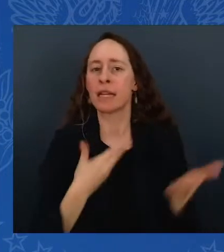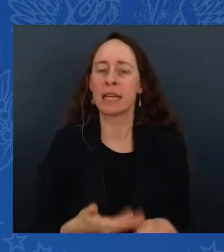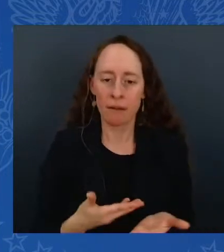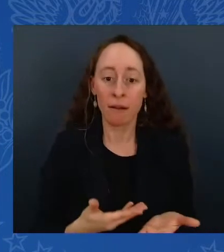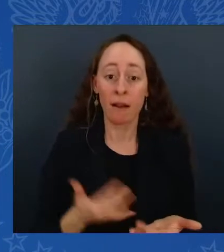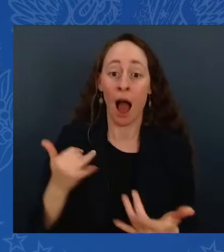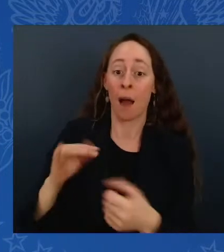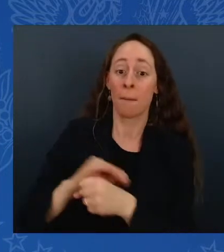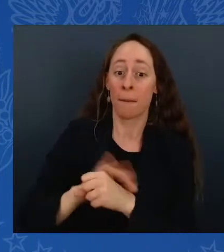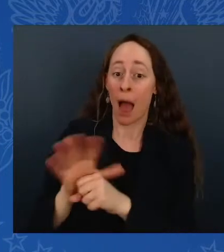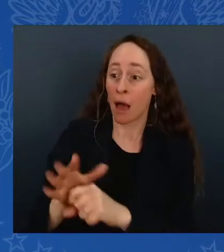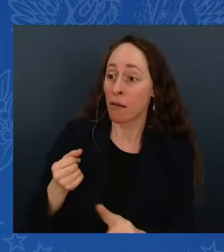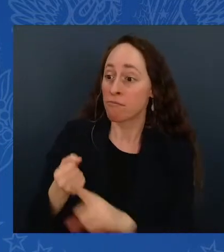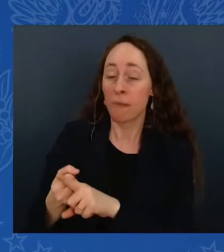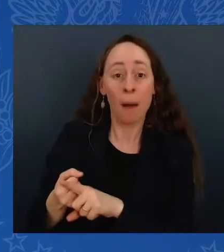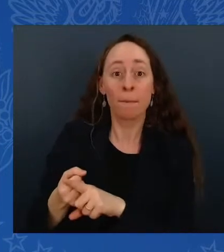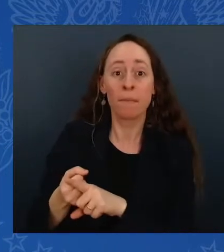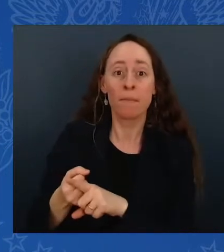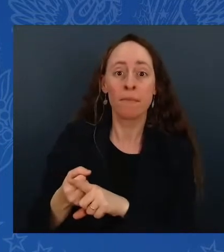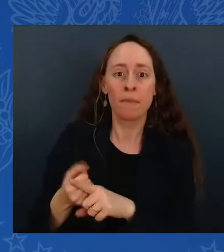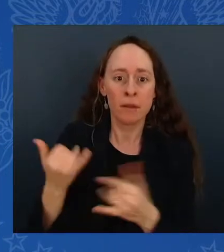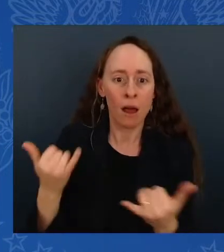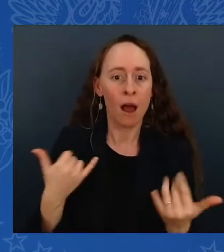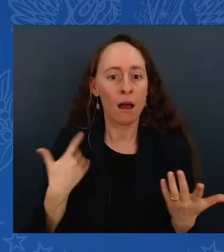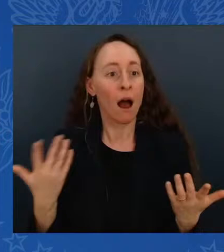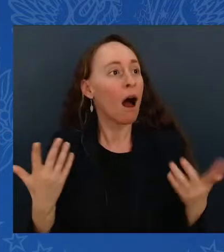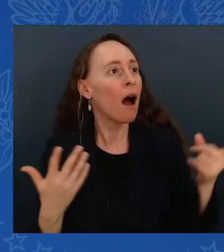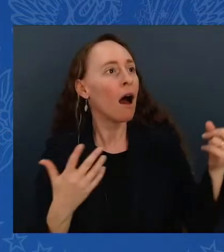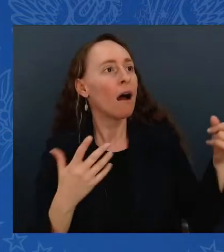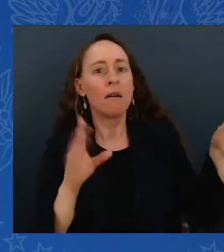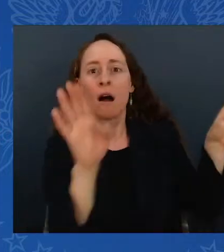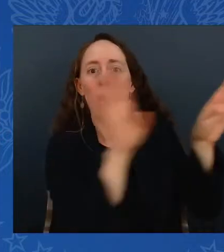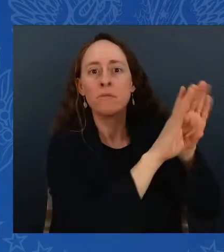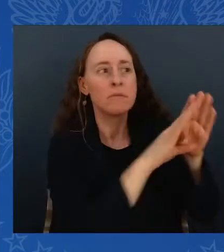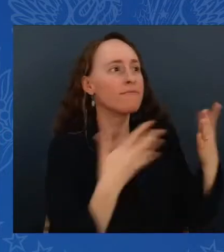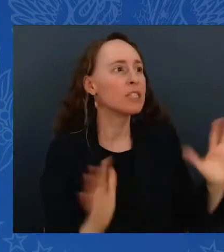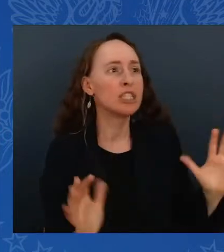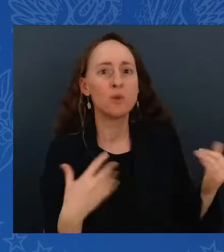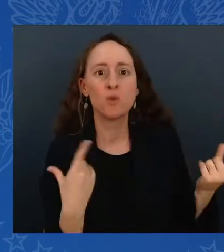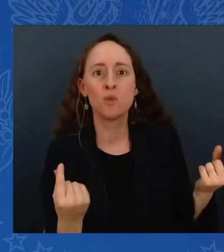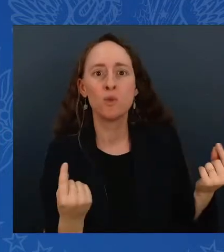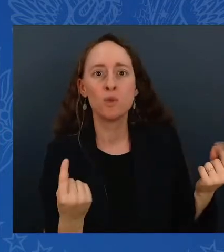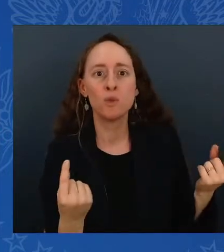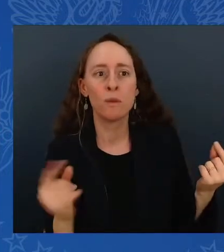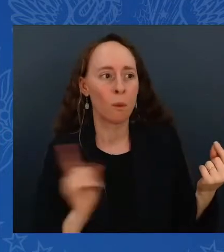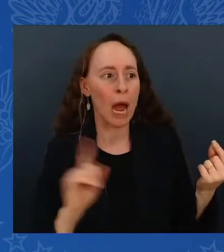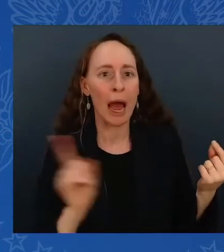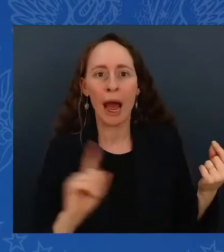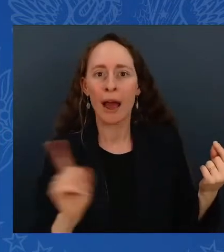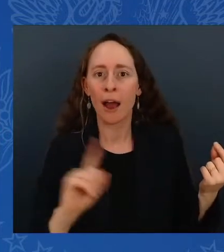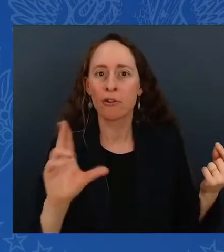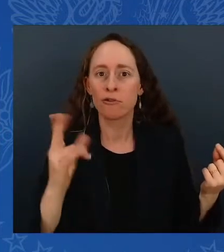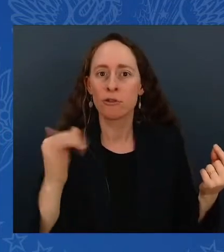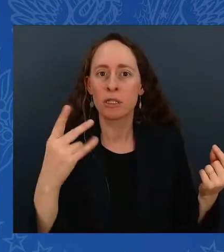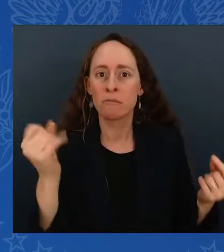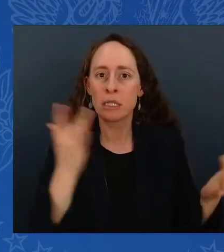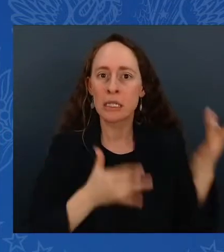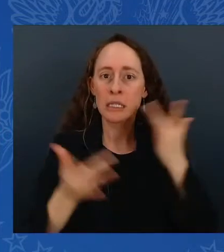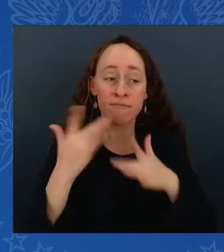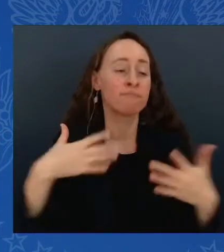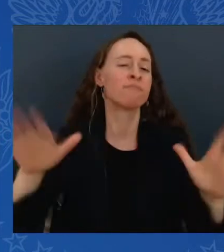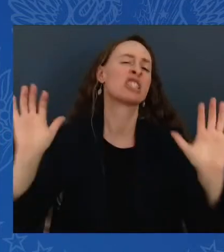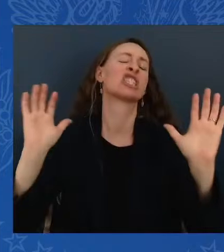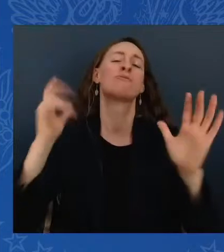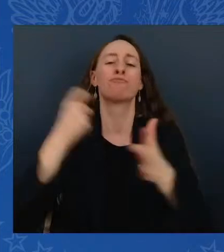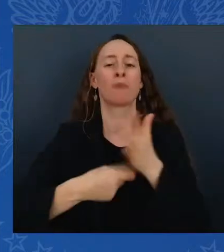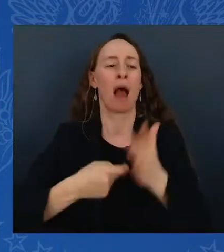price of everything went up because we didn't have enough chips here in America. We learned the hard way that one of the best